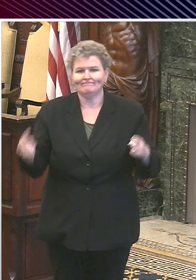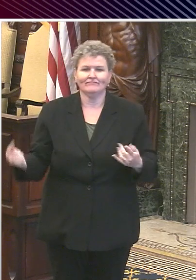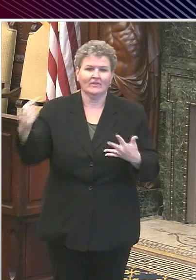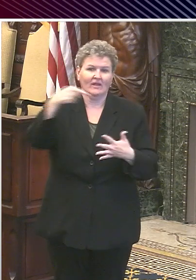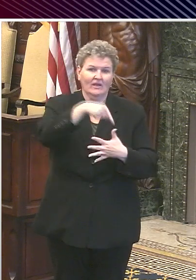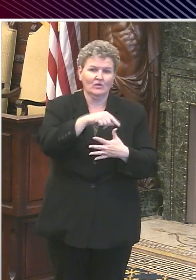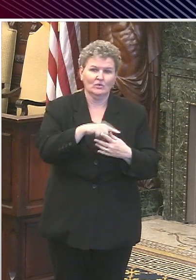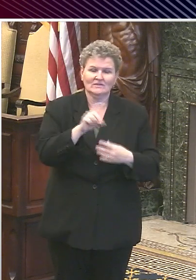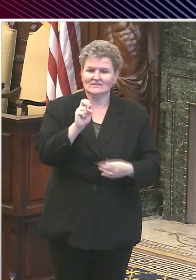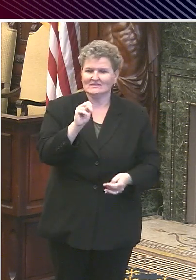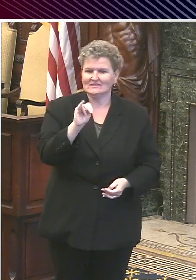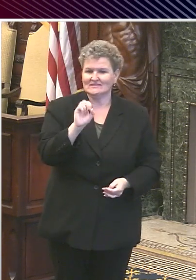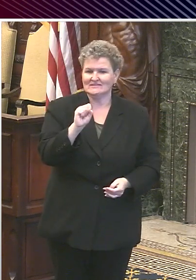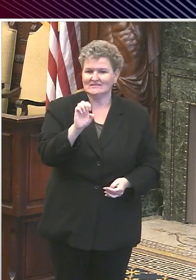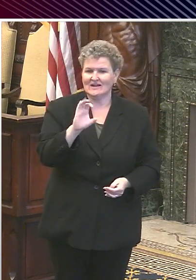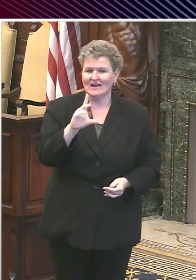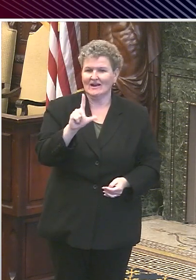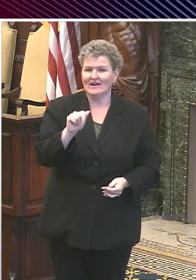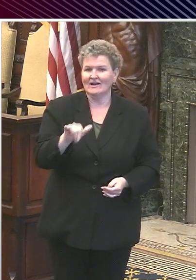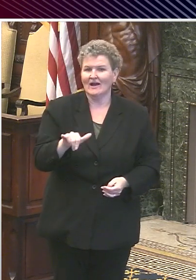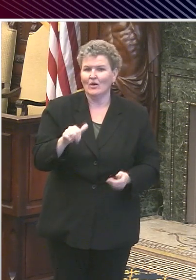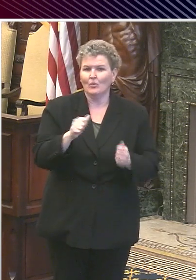Sun.